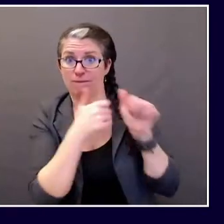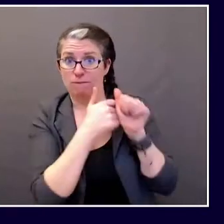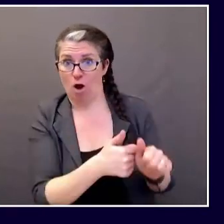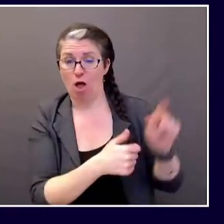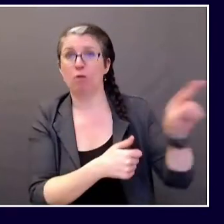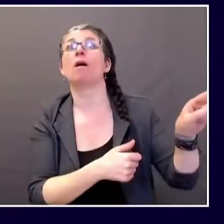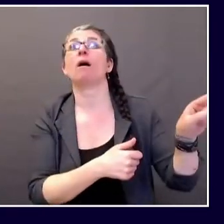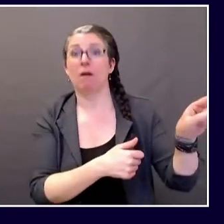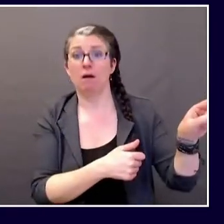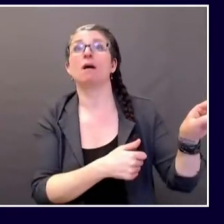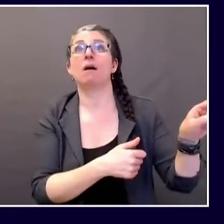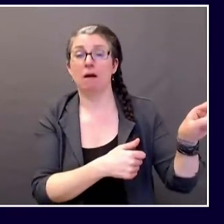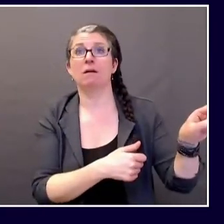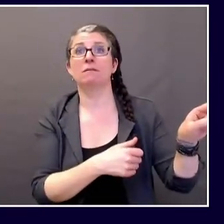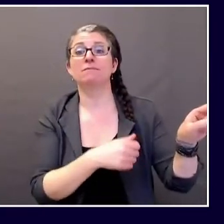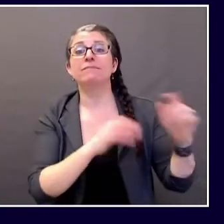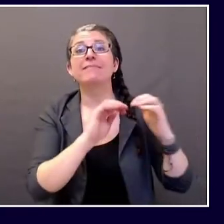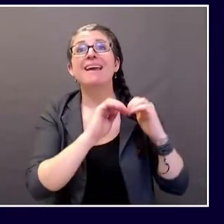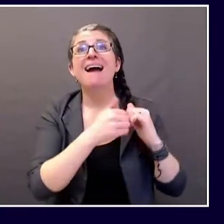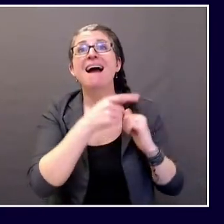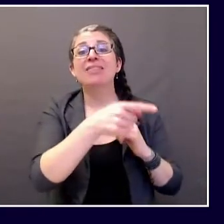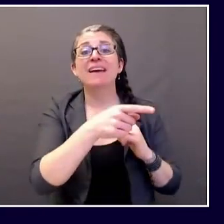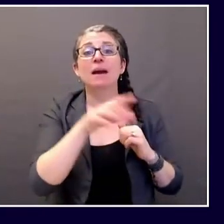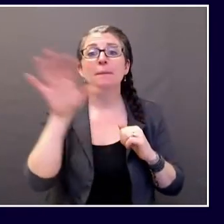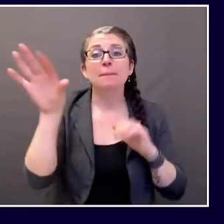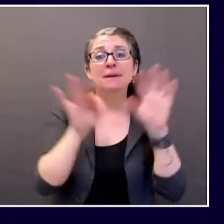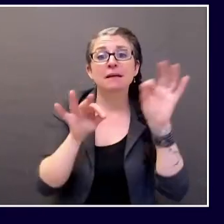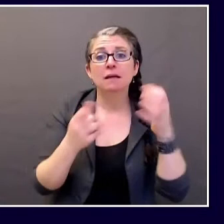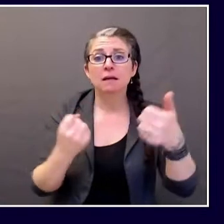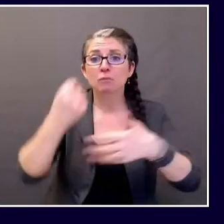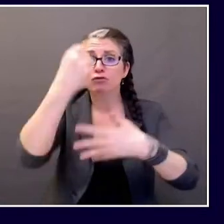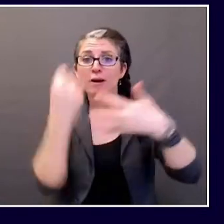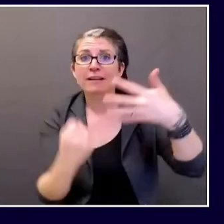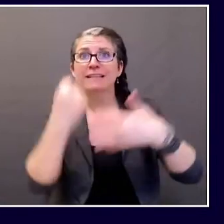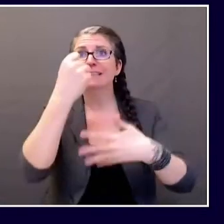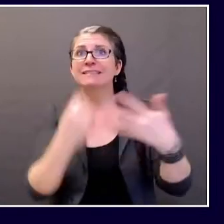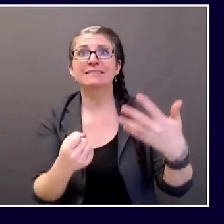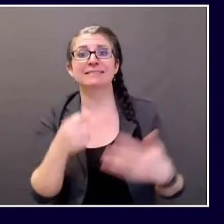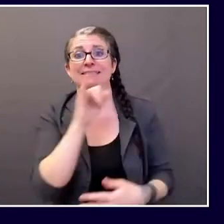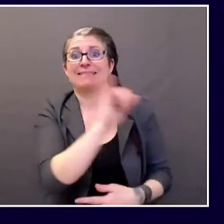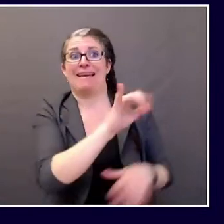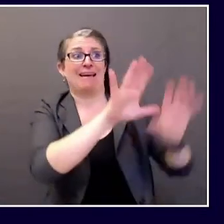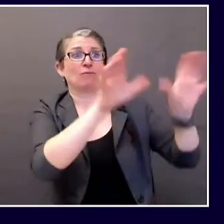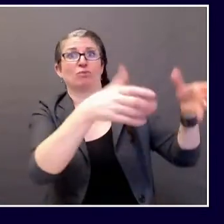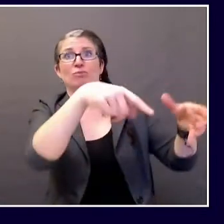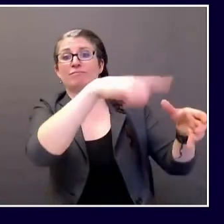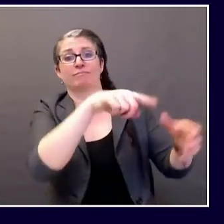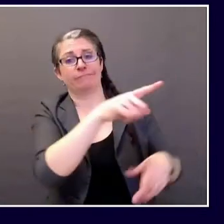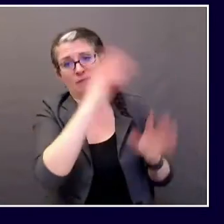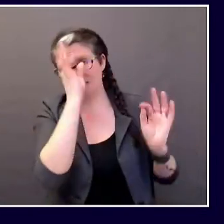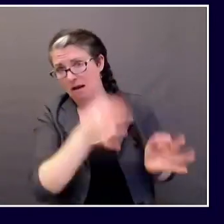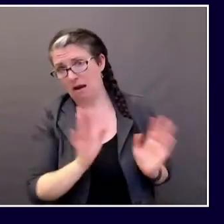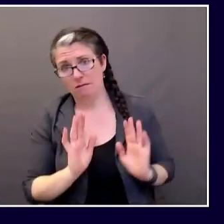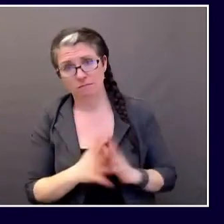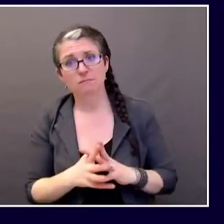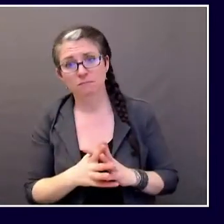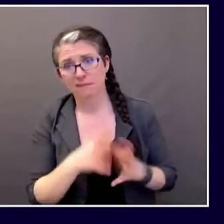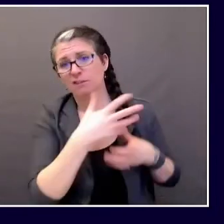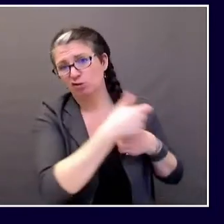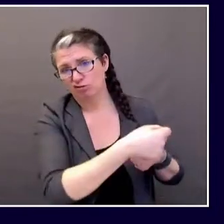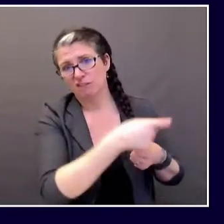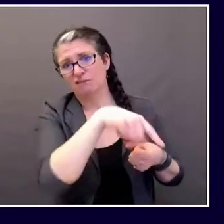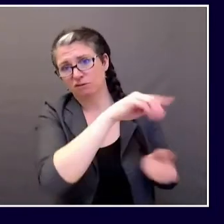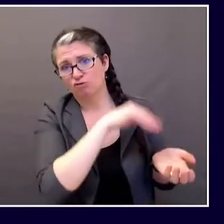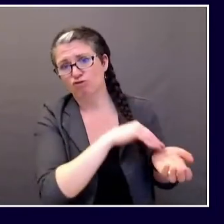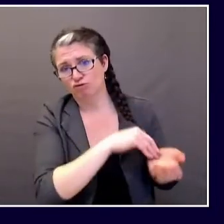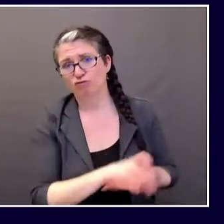different categories of patients differently. We understand that, and that's something that we're supportive of. Okay, thanks. Thanks, Patty. Let me